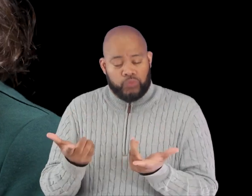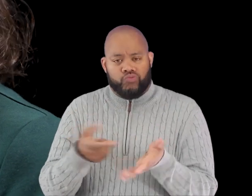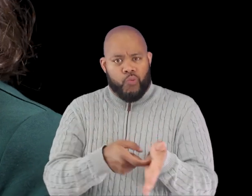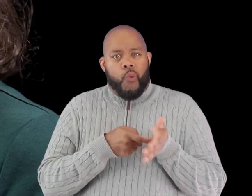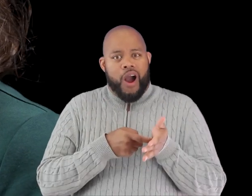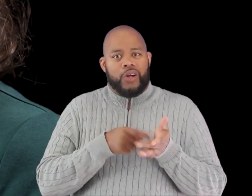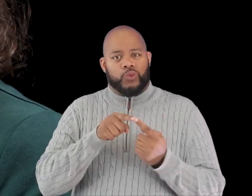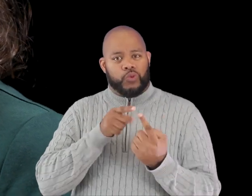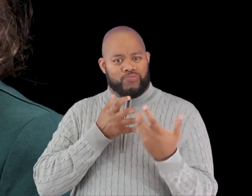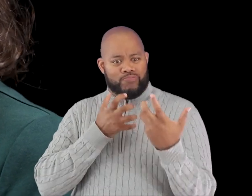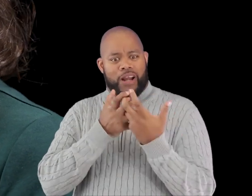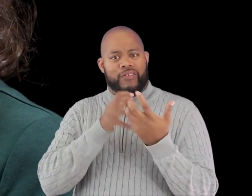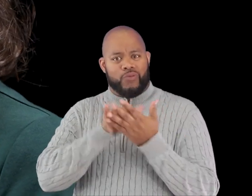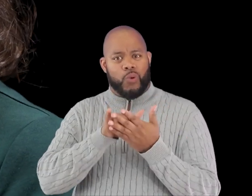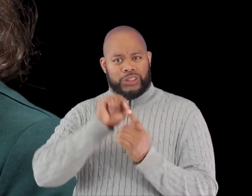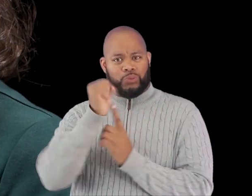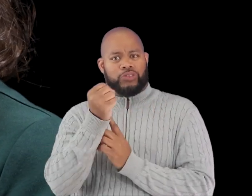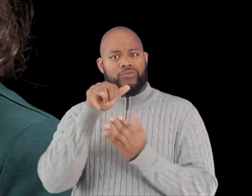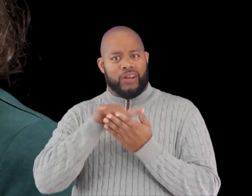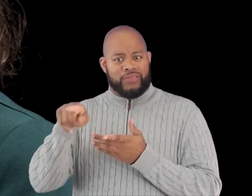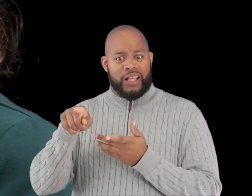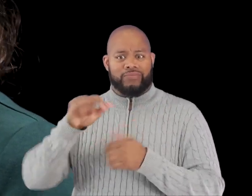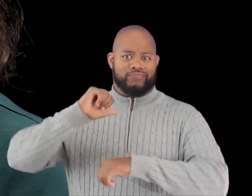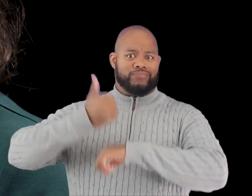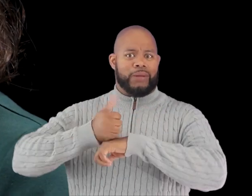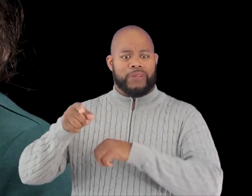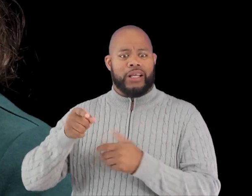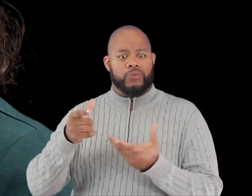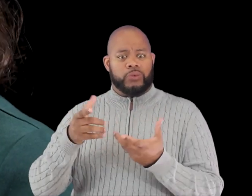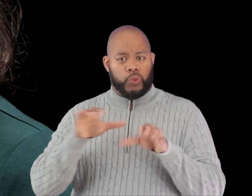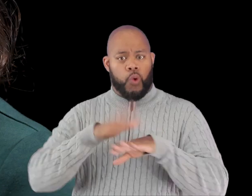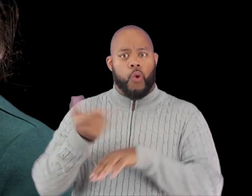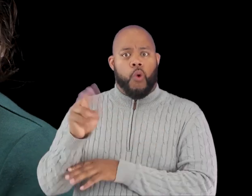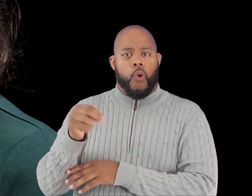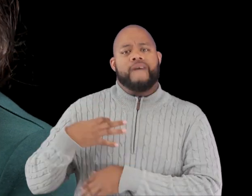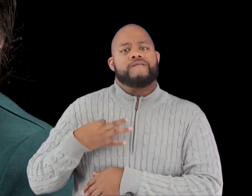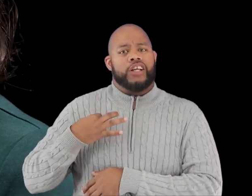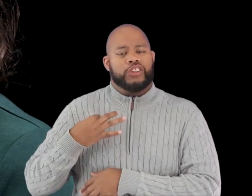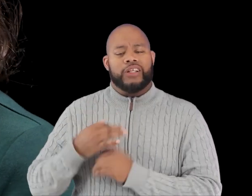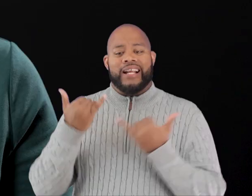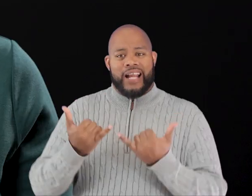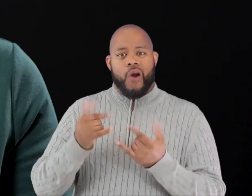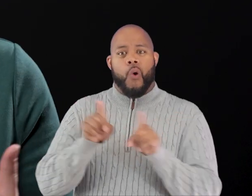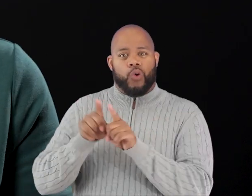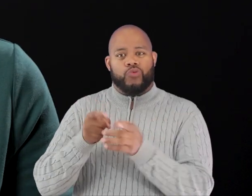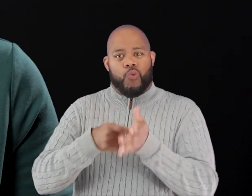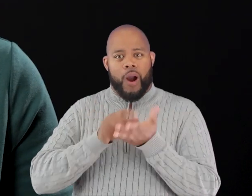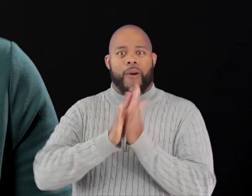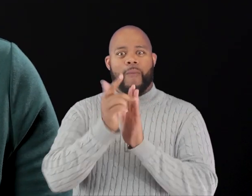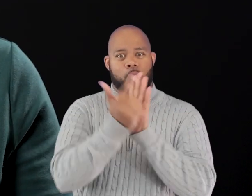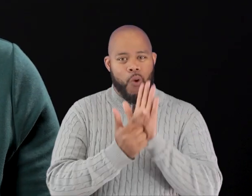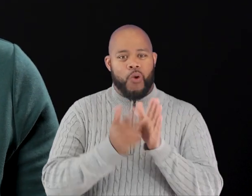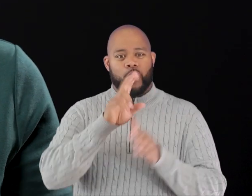now they are required to meet those conditions that they essentially said that they would do on their own voluntarily. Now they're also